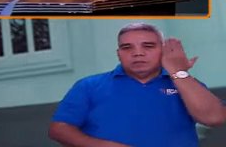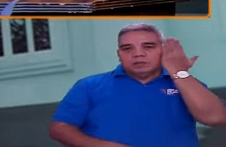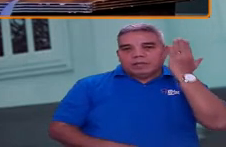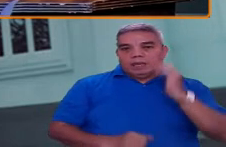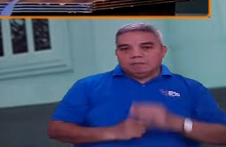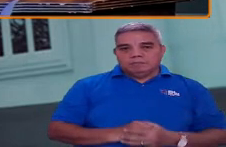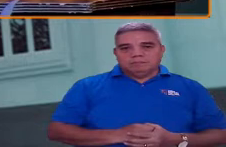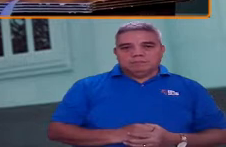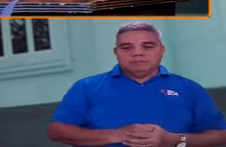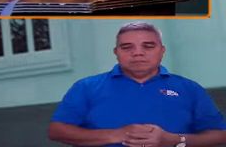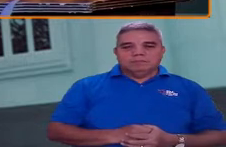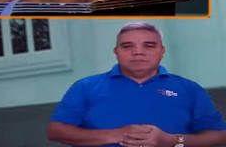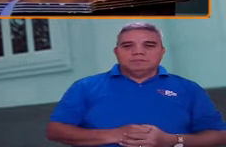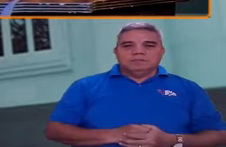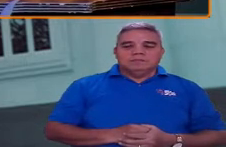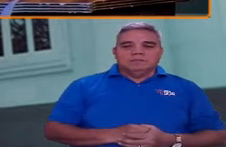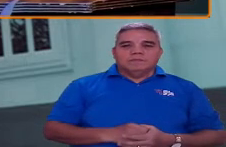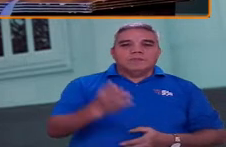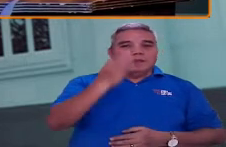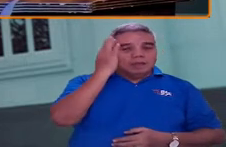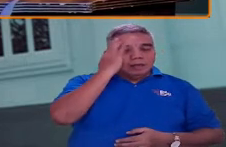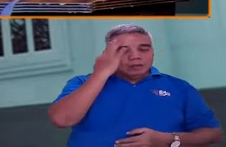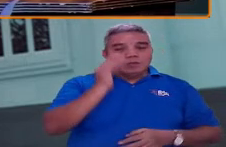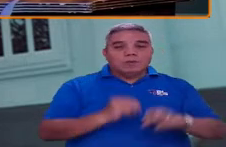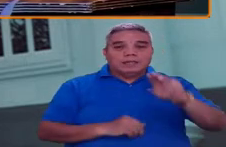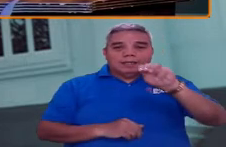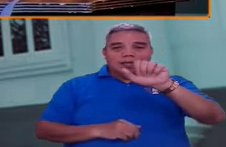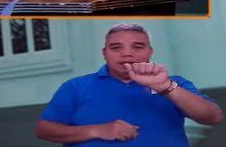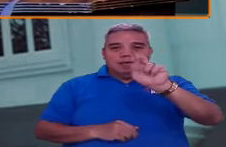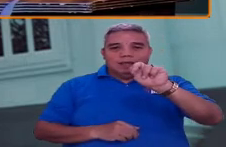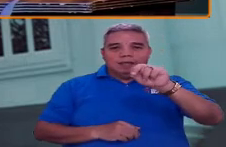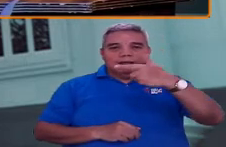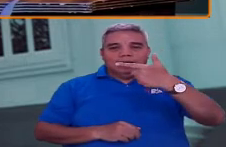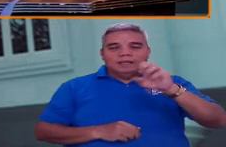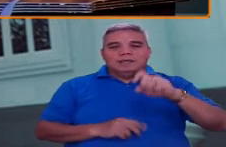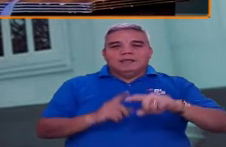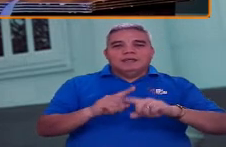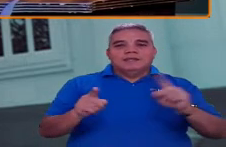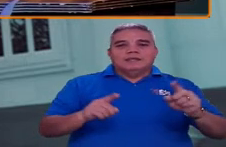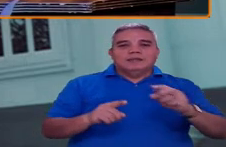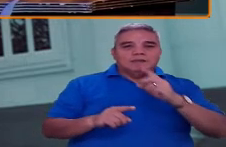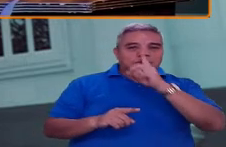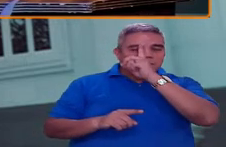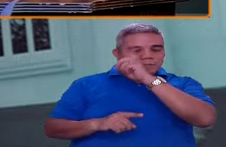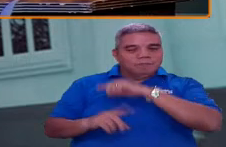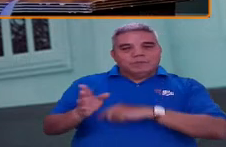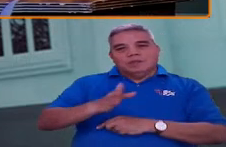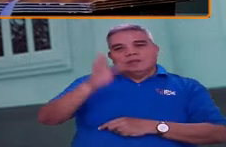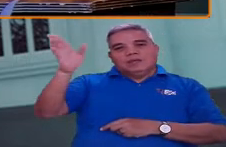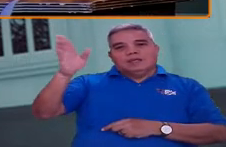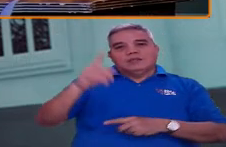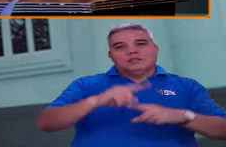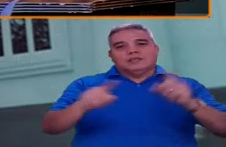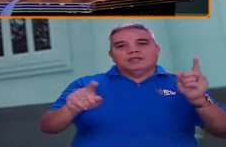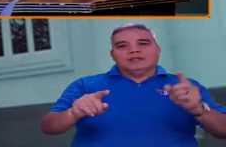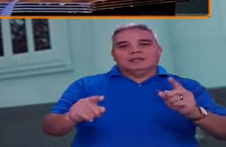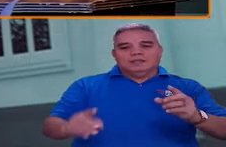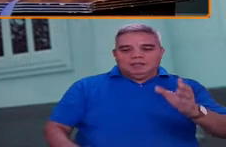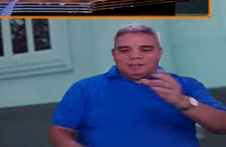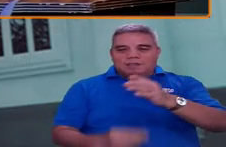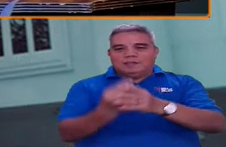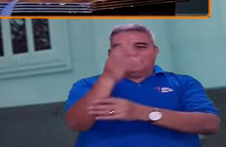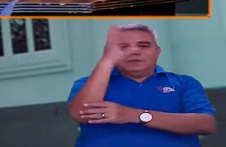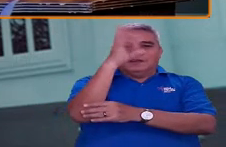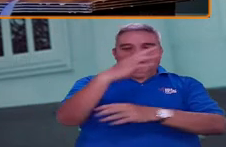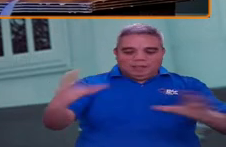Kailan nyo, alam nyo kung anong mananggiti? Yung umaakyat sa coconut, ang